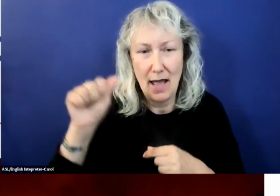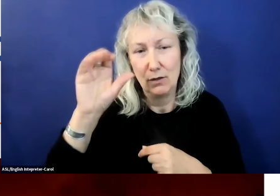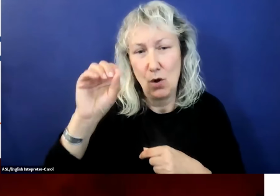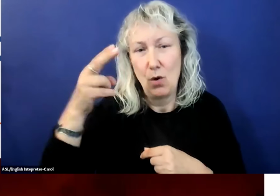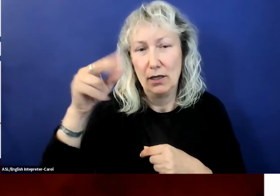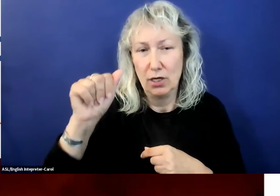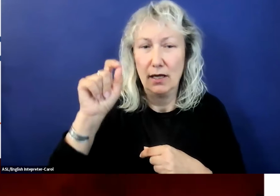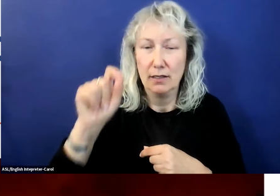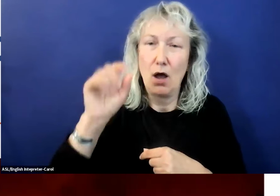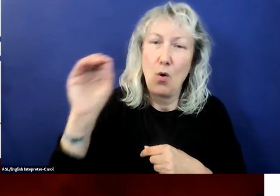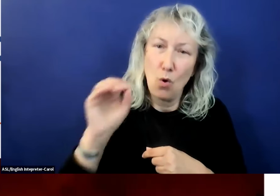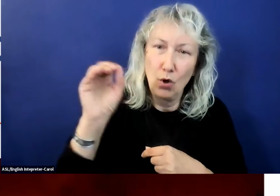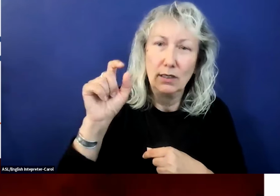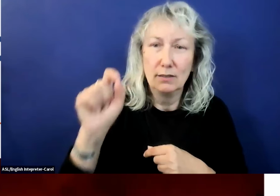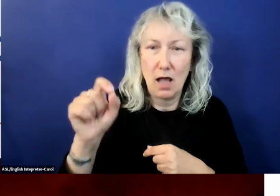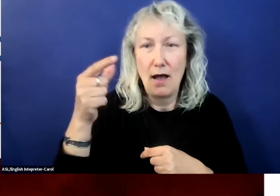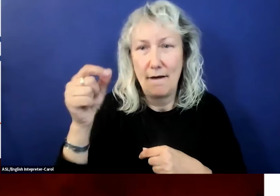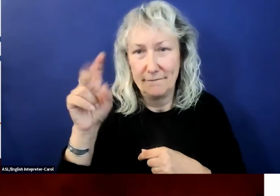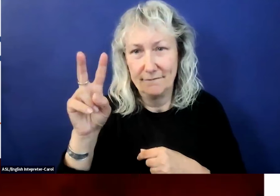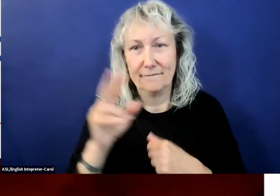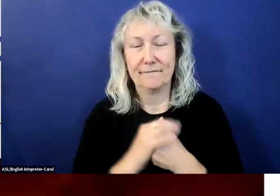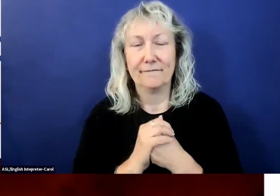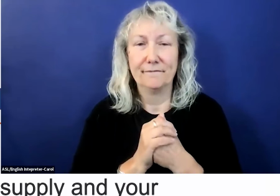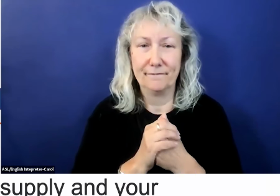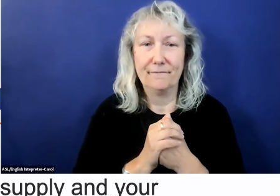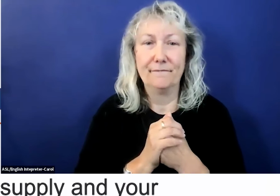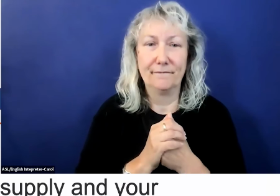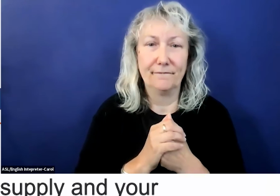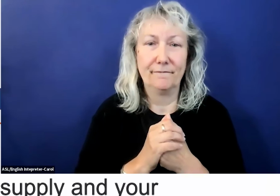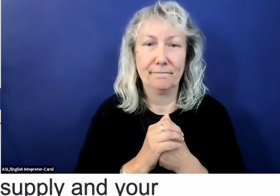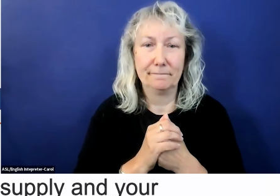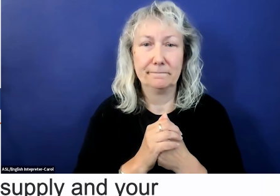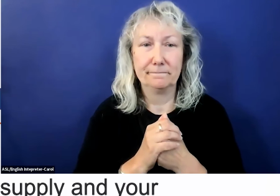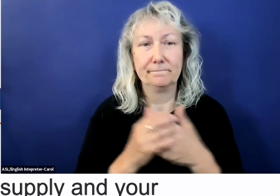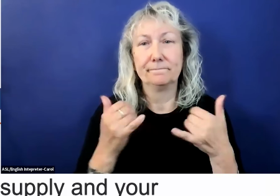dmap.rxquestions@oha.oregon.gov. Next slide, please.